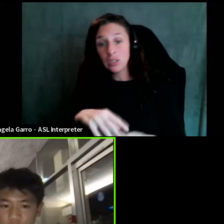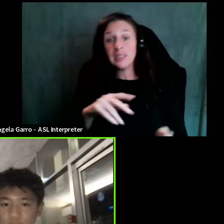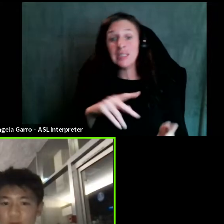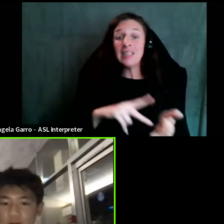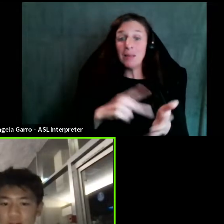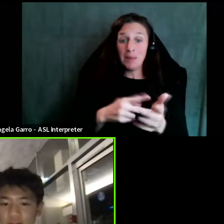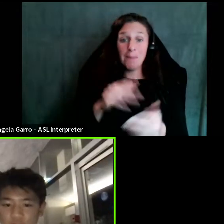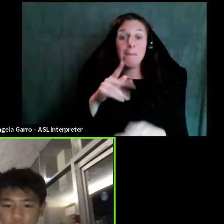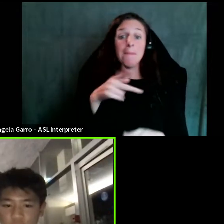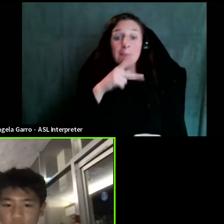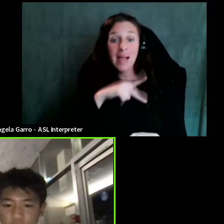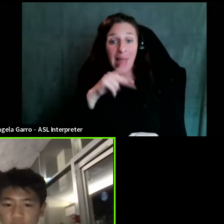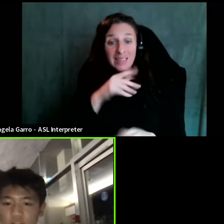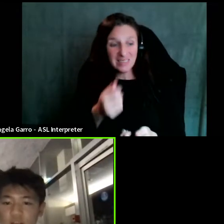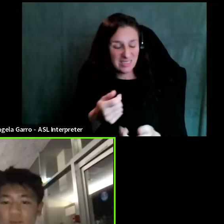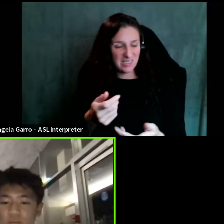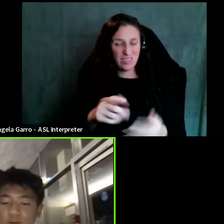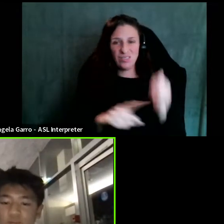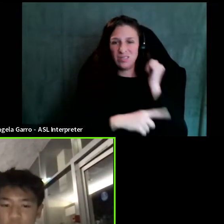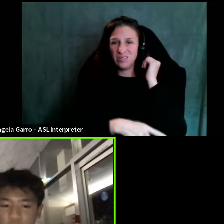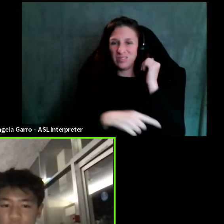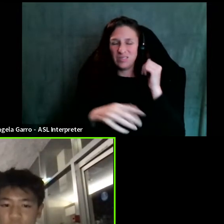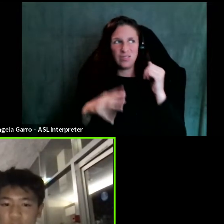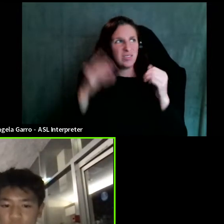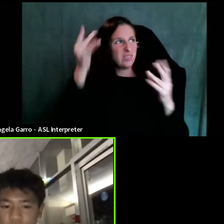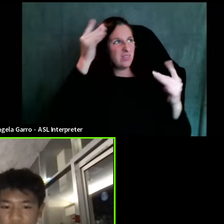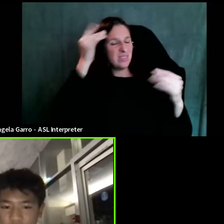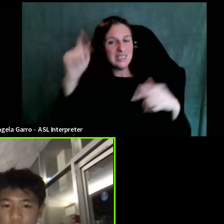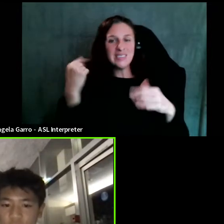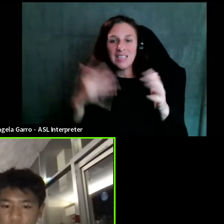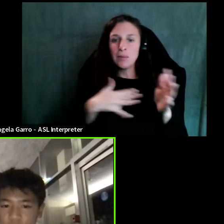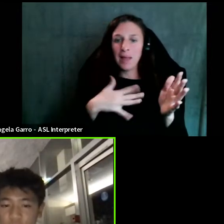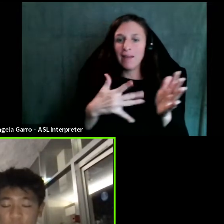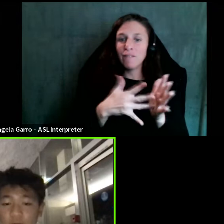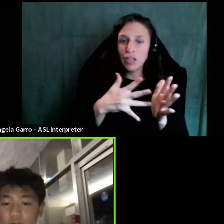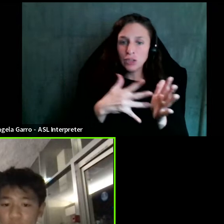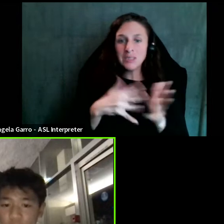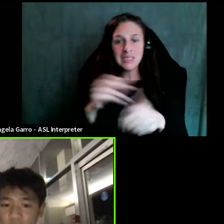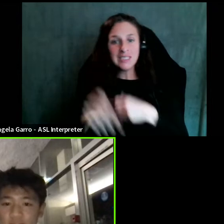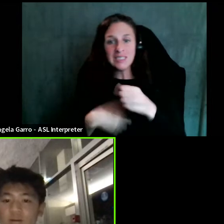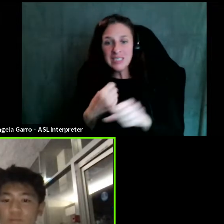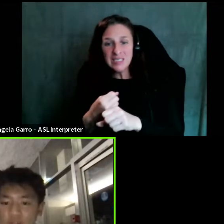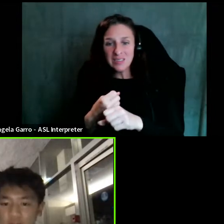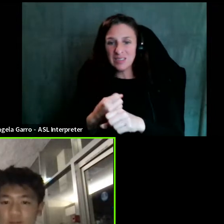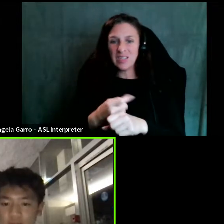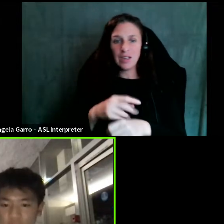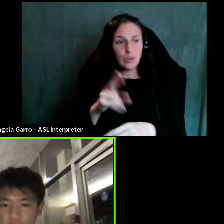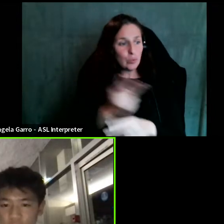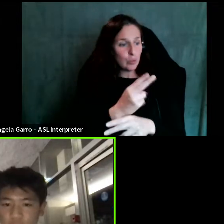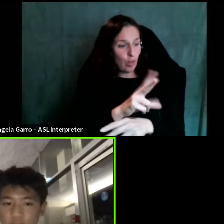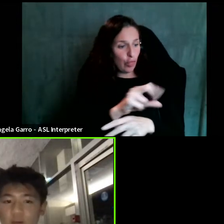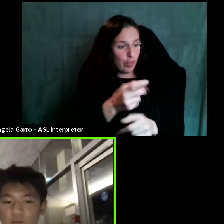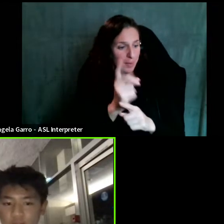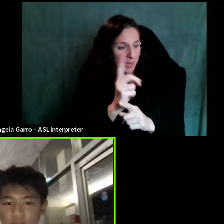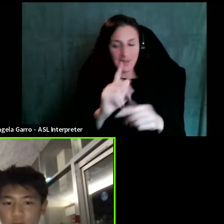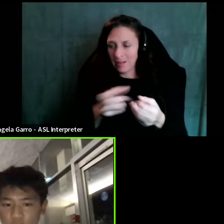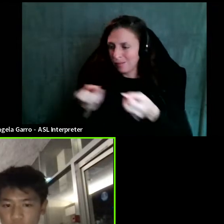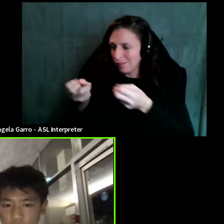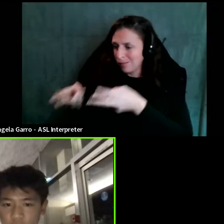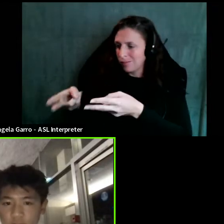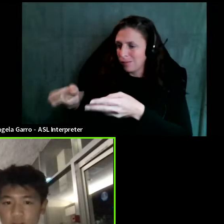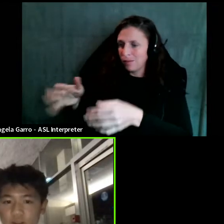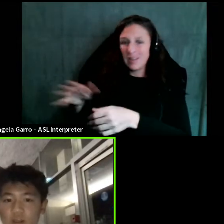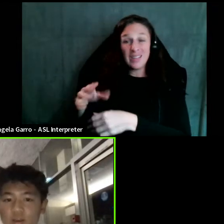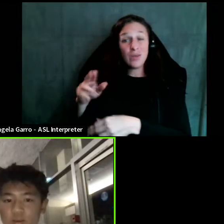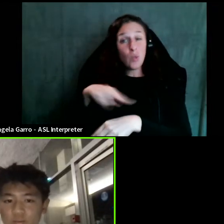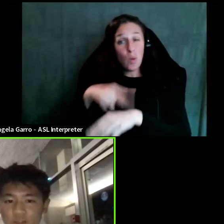issue has been on my mind since freshman year, being pretty frustrated with all the plastic being used for around 30 minutes and then completely discarded, usually in the wrong